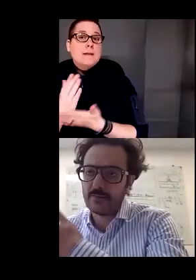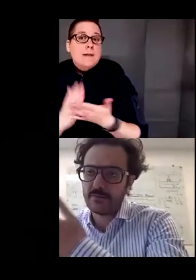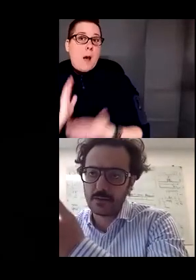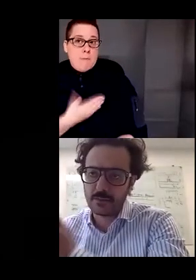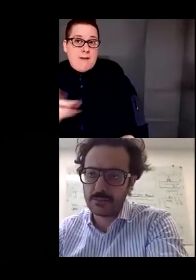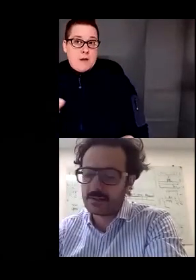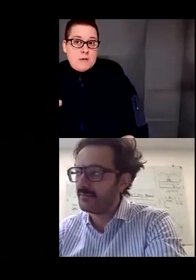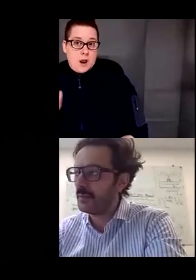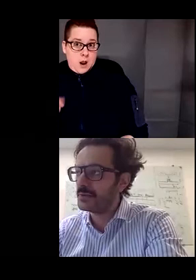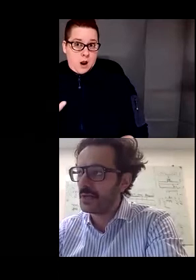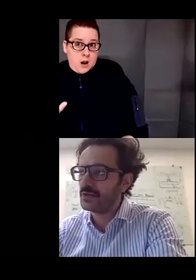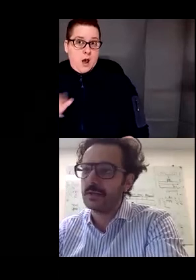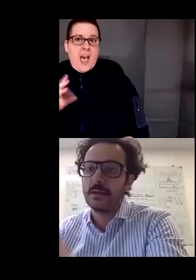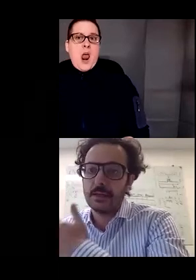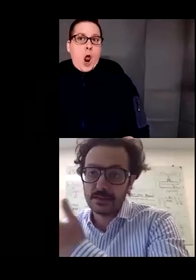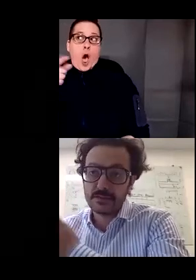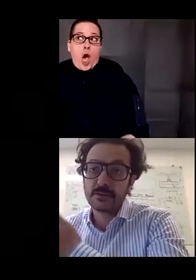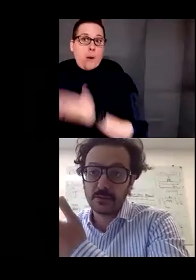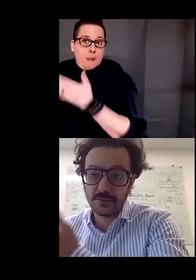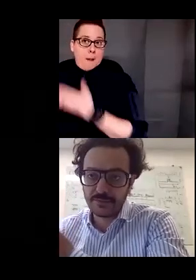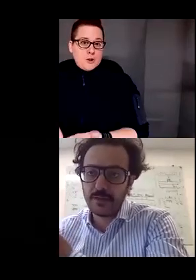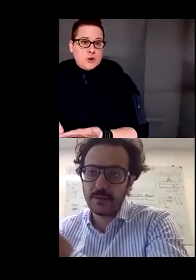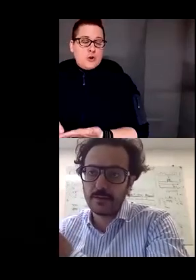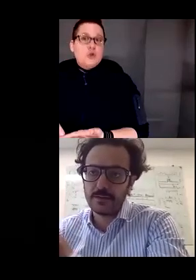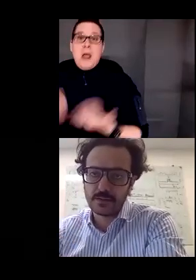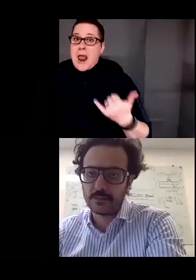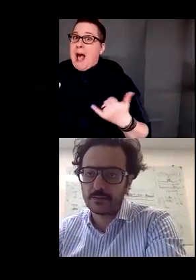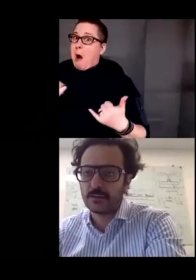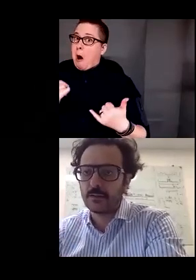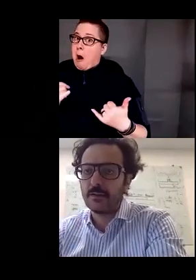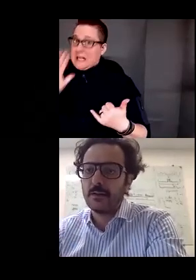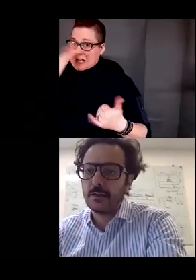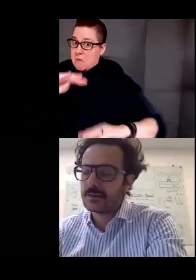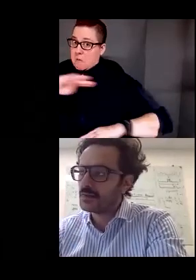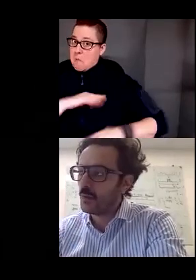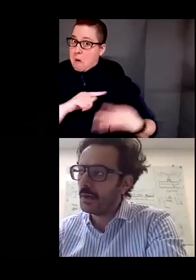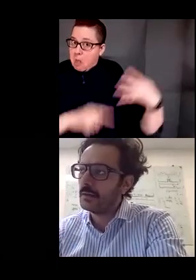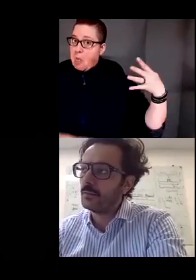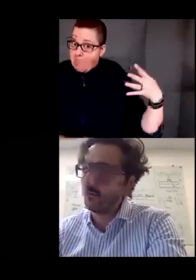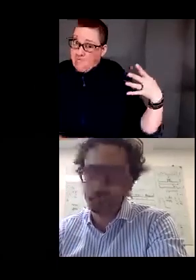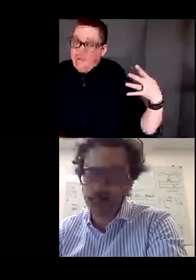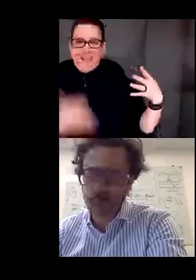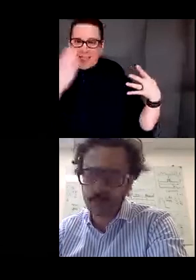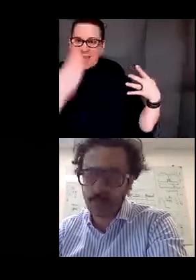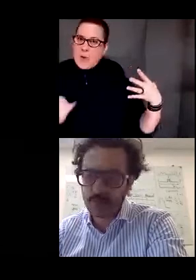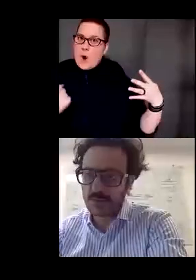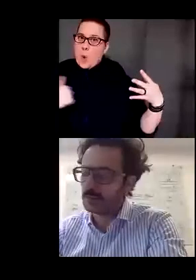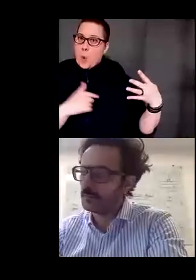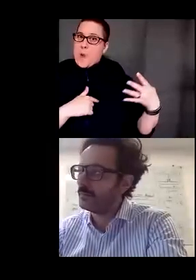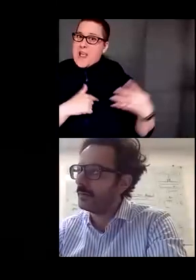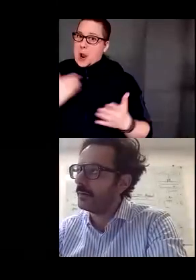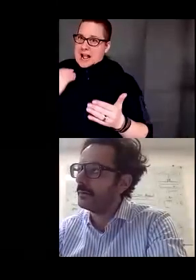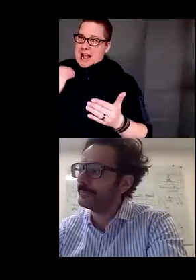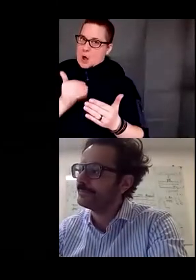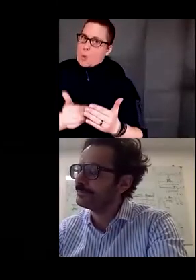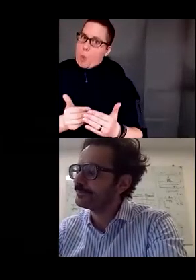we have and other people have published actually is starting to fulfill these criteria. And this is why we are probably closer